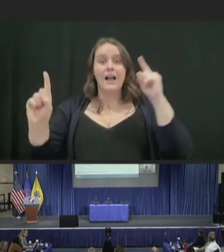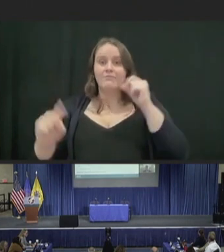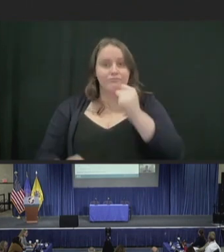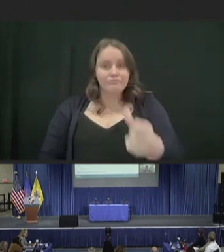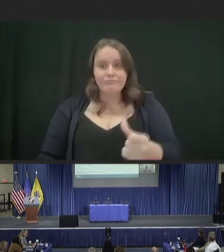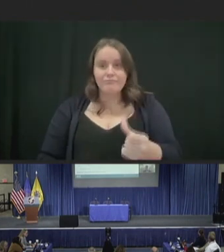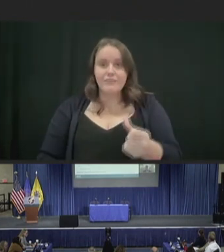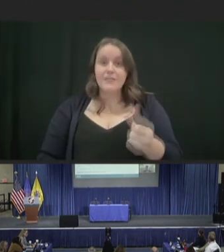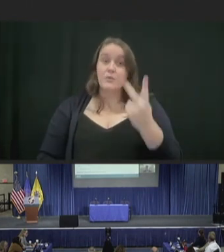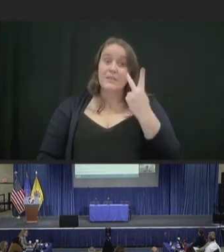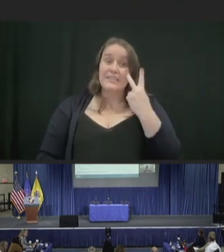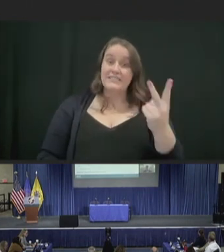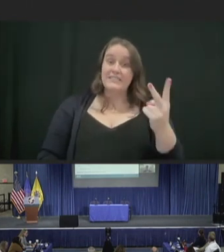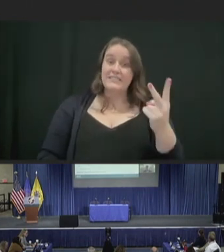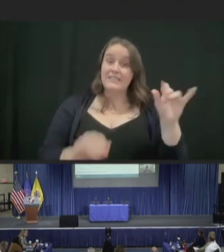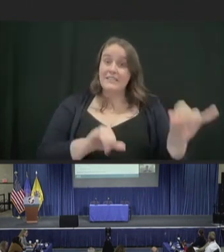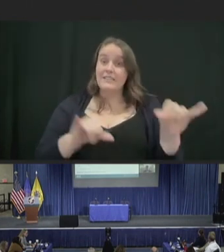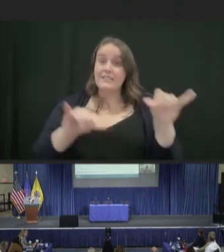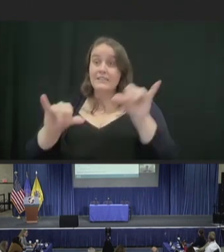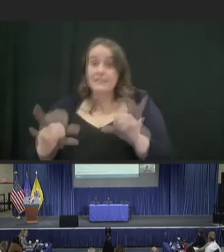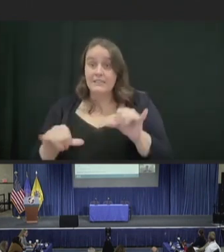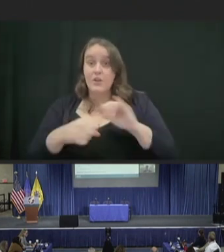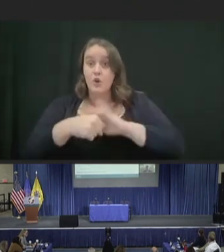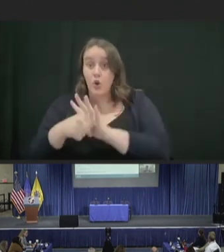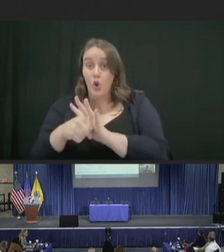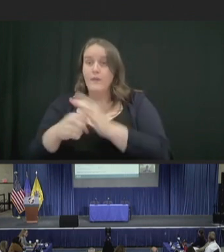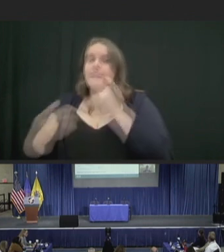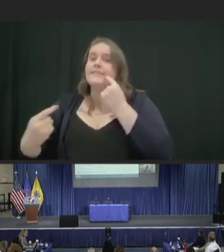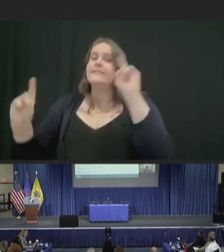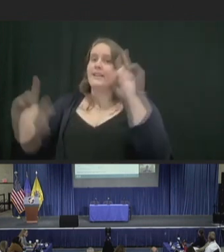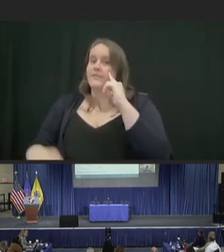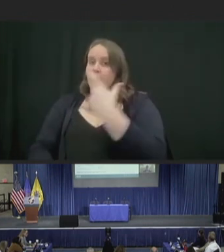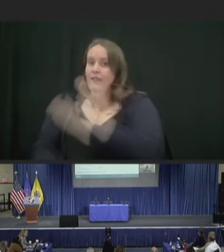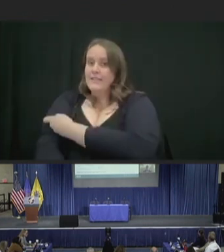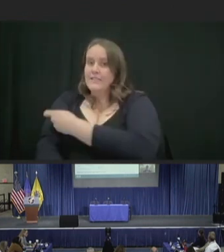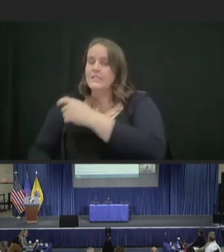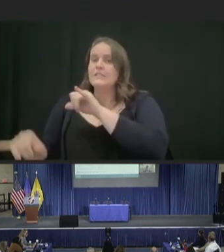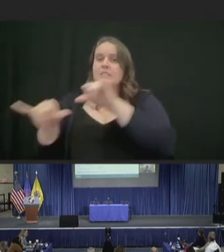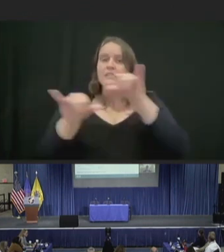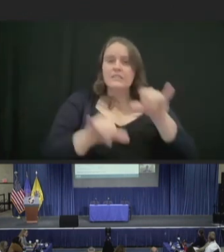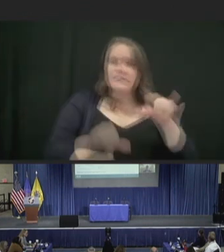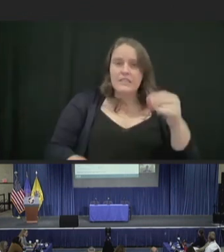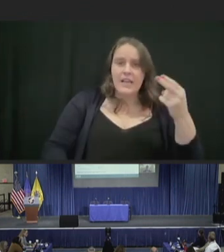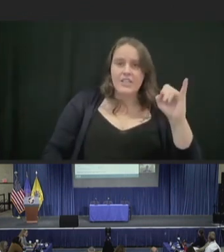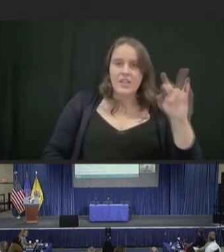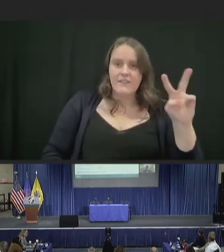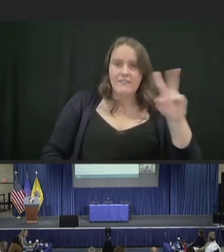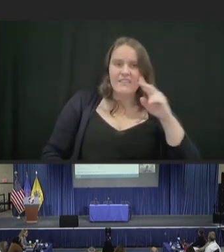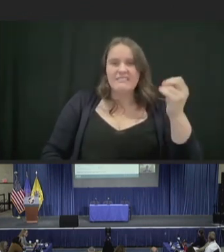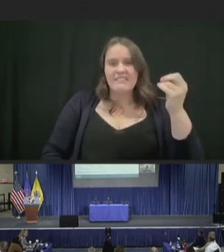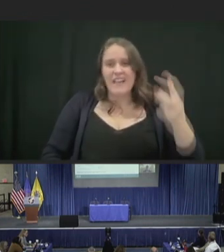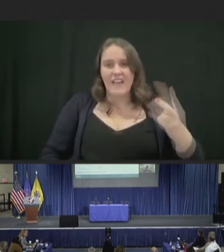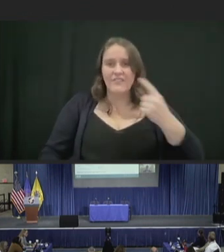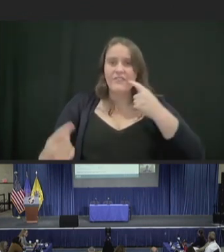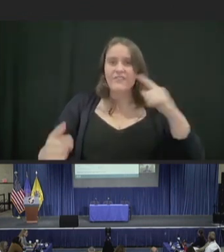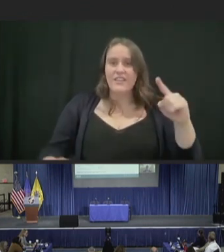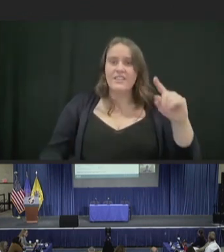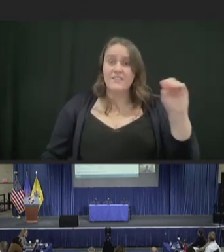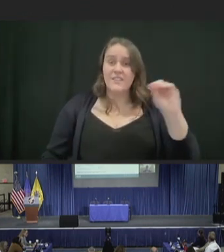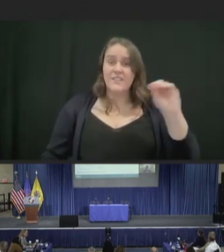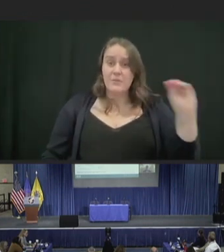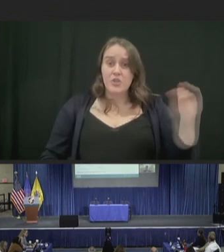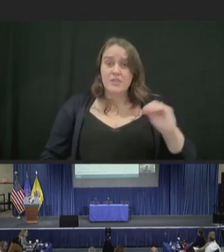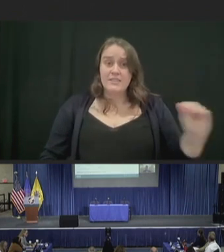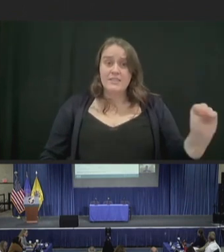with SARS-CoV-2, but a partially effective vaccine of only 50%, having a really very